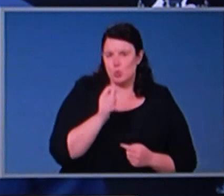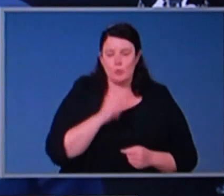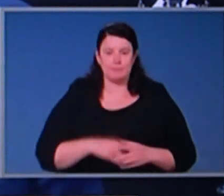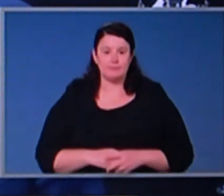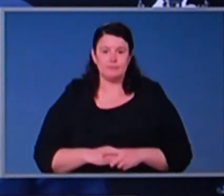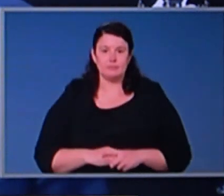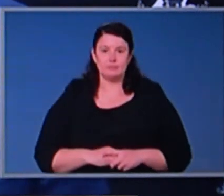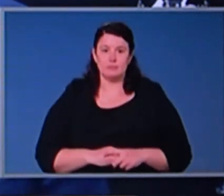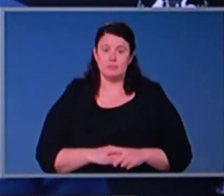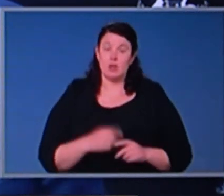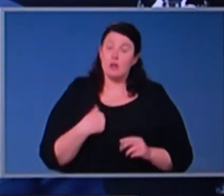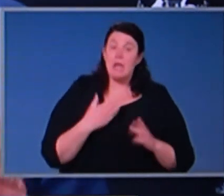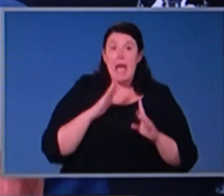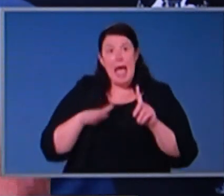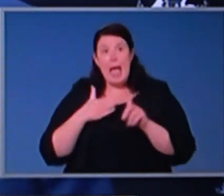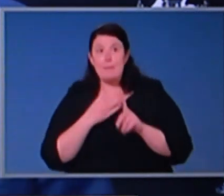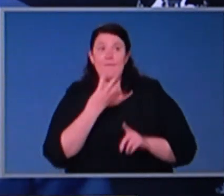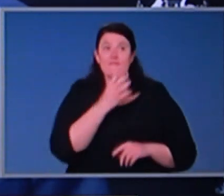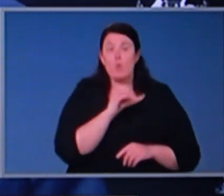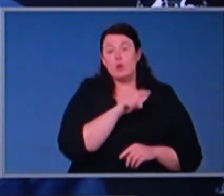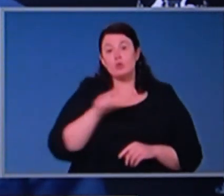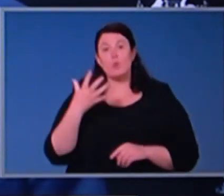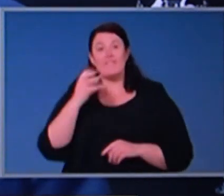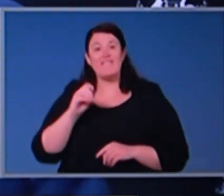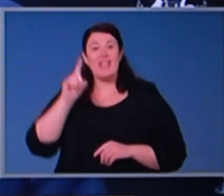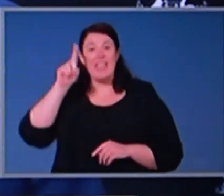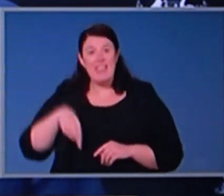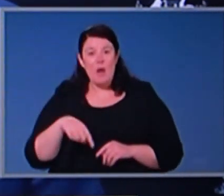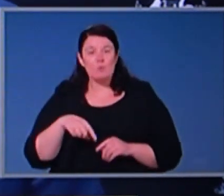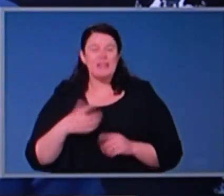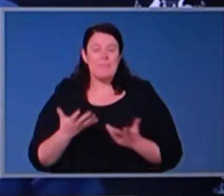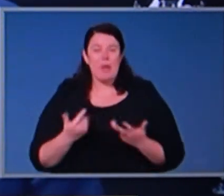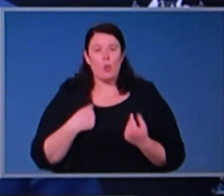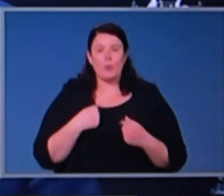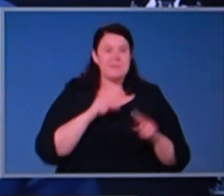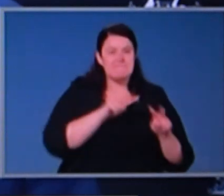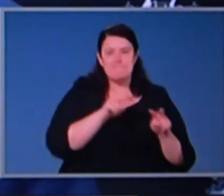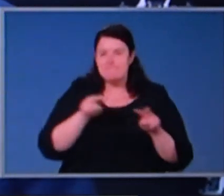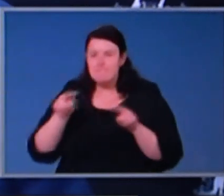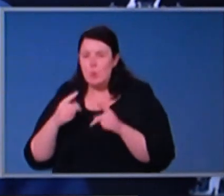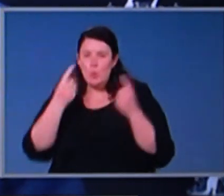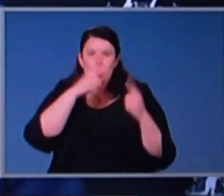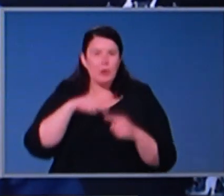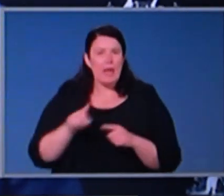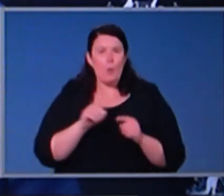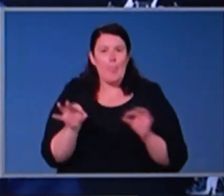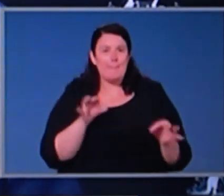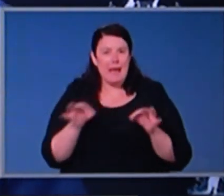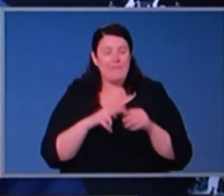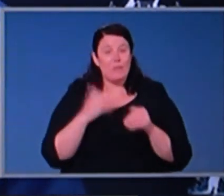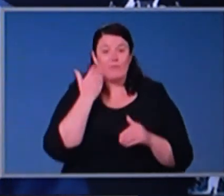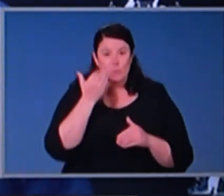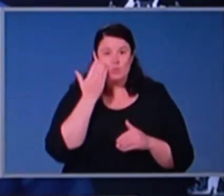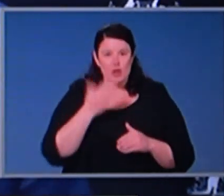up to 40,000-50,000. We're still doing the surveillance plan, and we have done some really